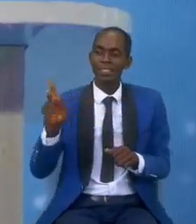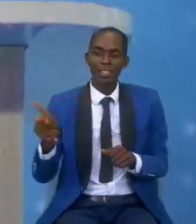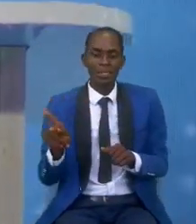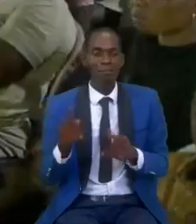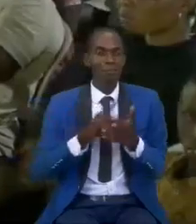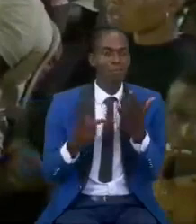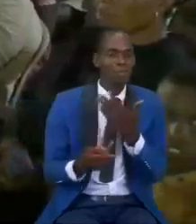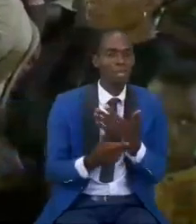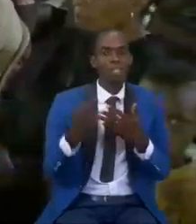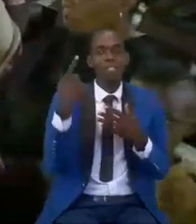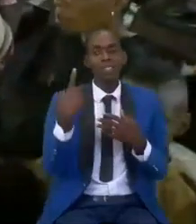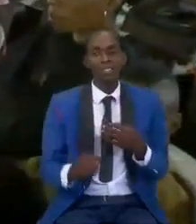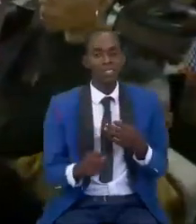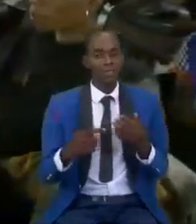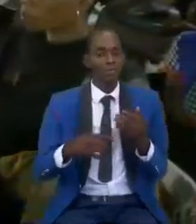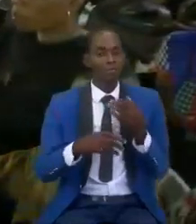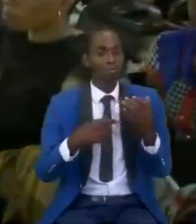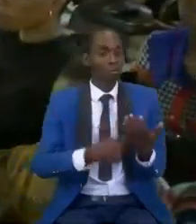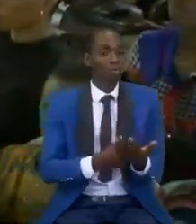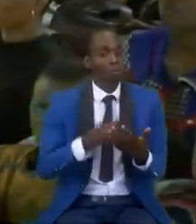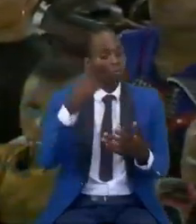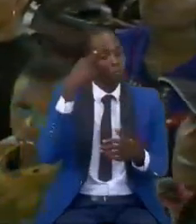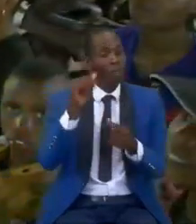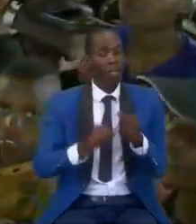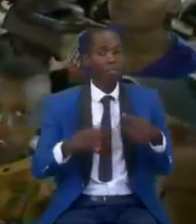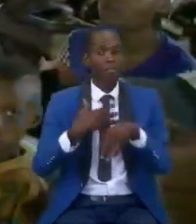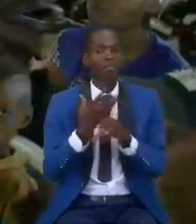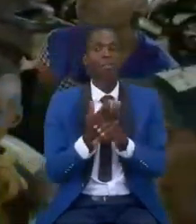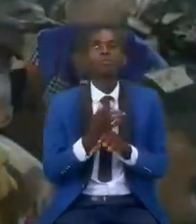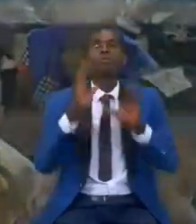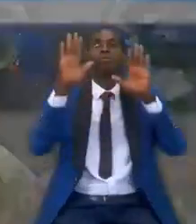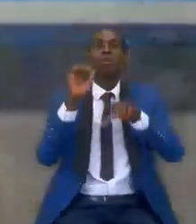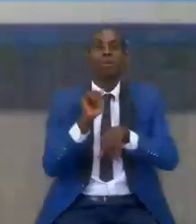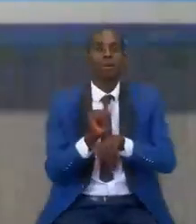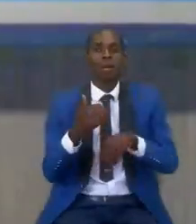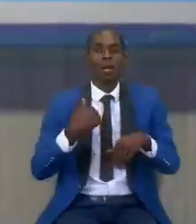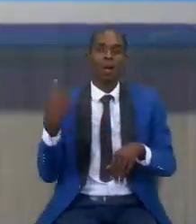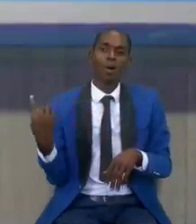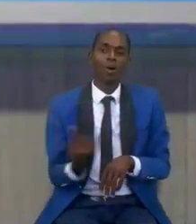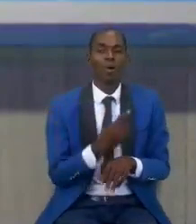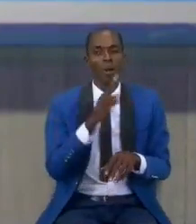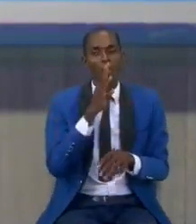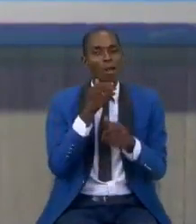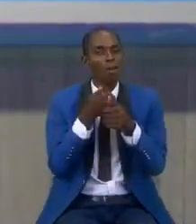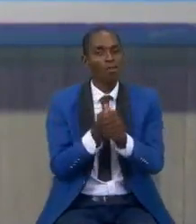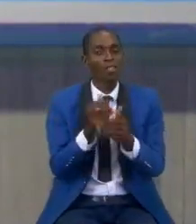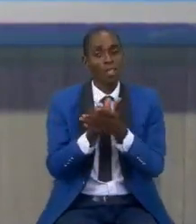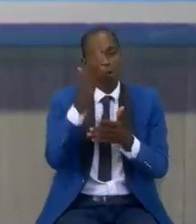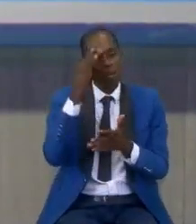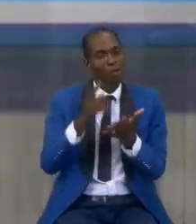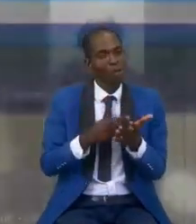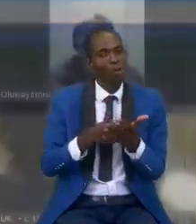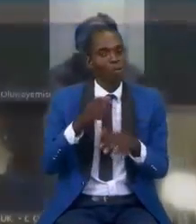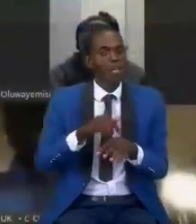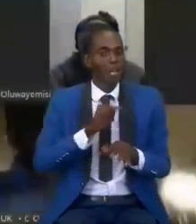been following. That's why sometimes I will show you, look at this miracle. It always follows